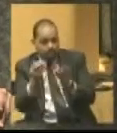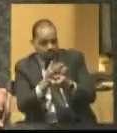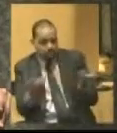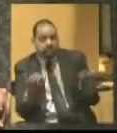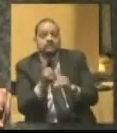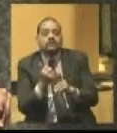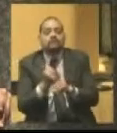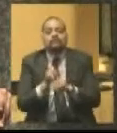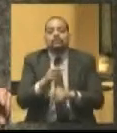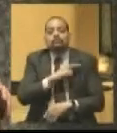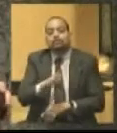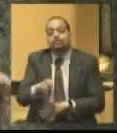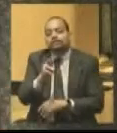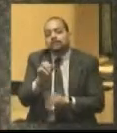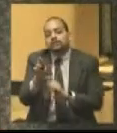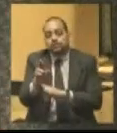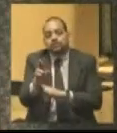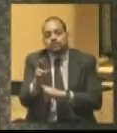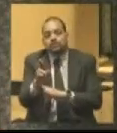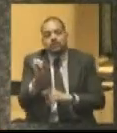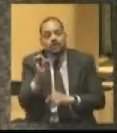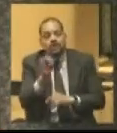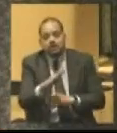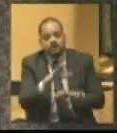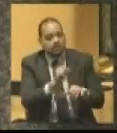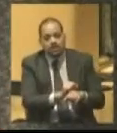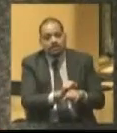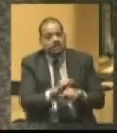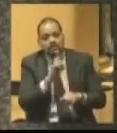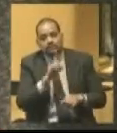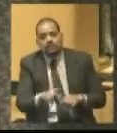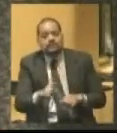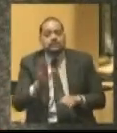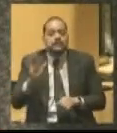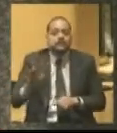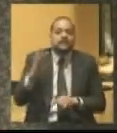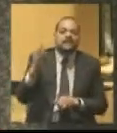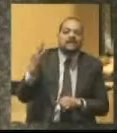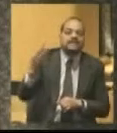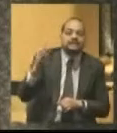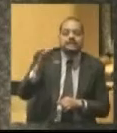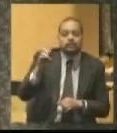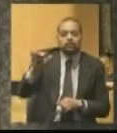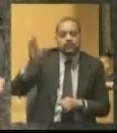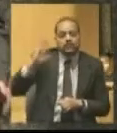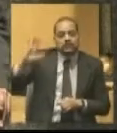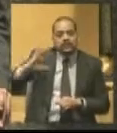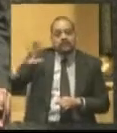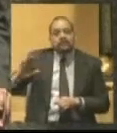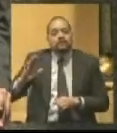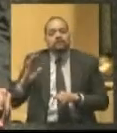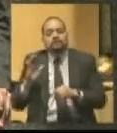devoted abolitionist who hated slavery, he was a 19th century man who used 19th century language, much of which is offensive to